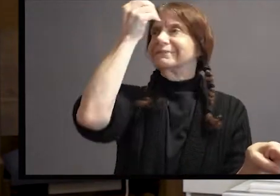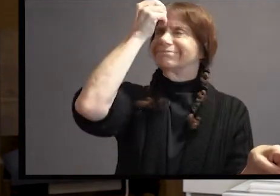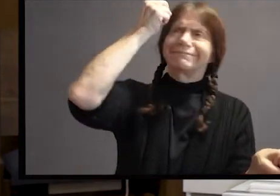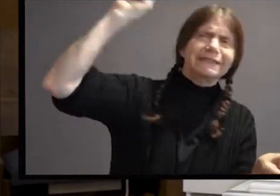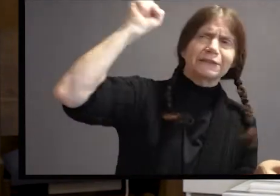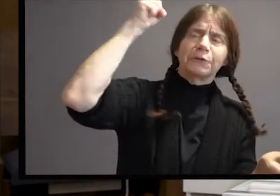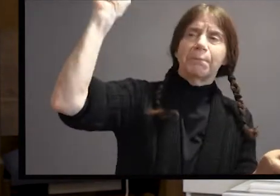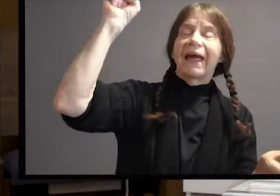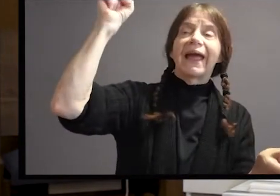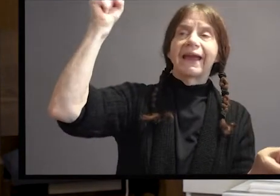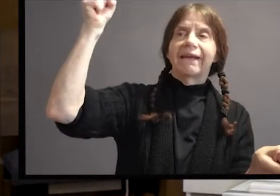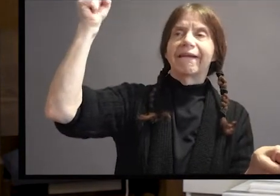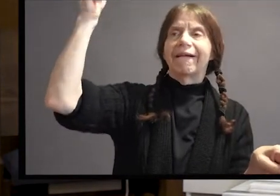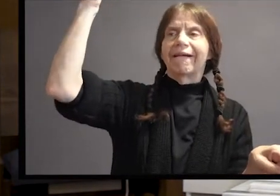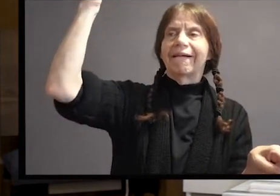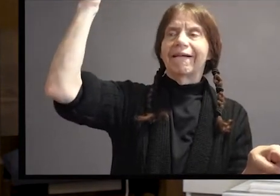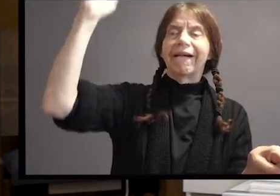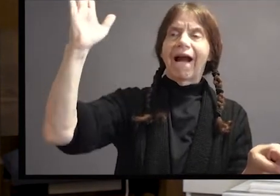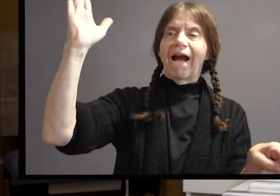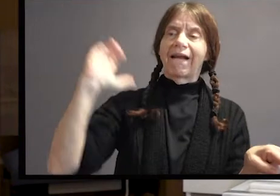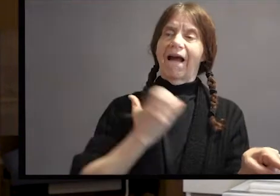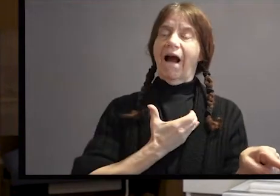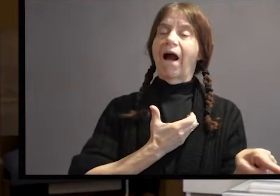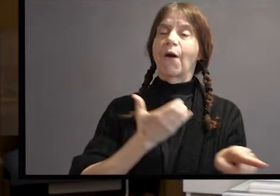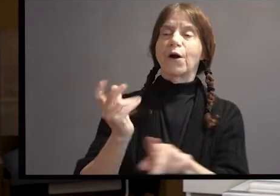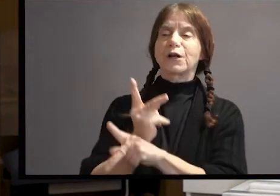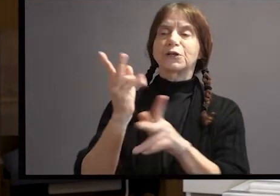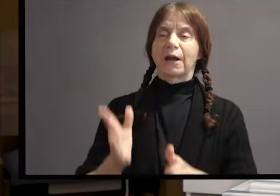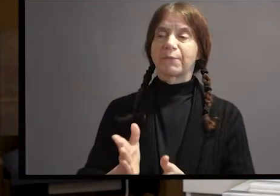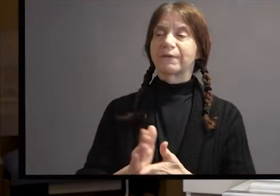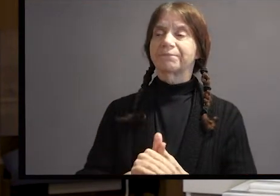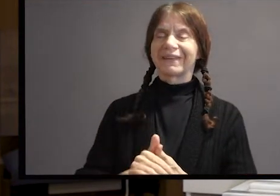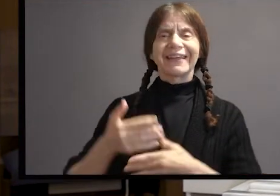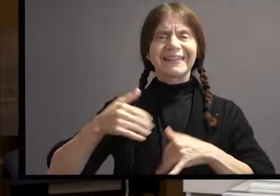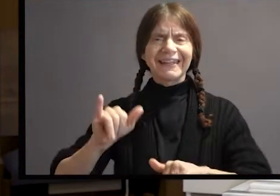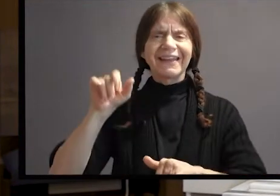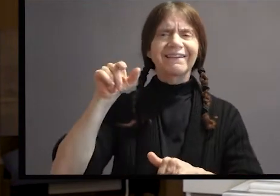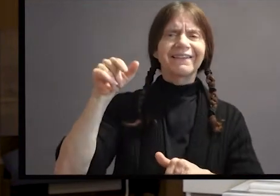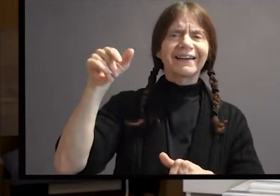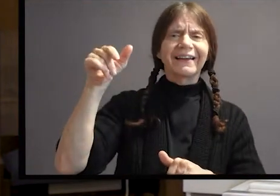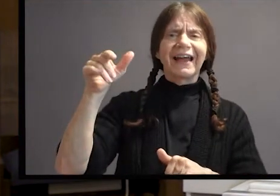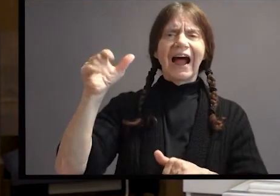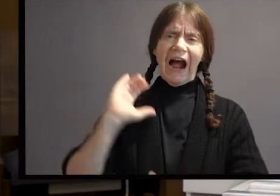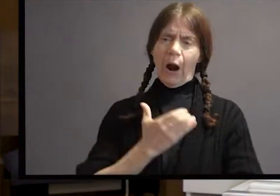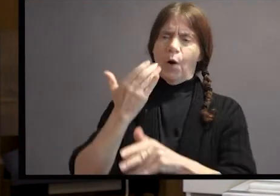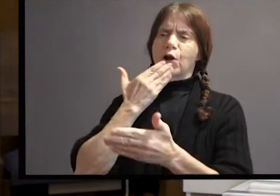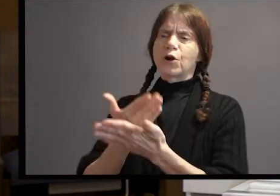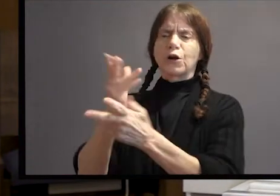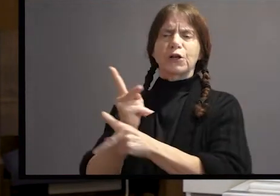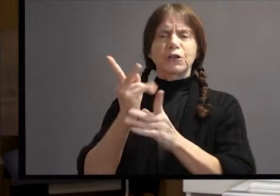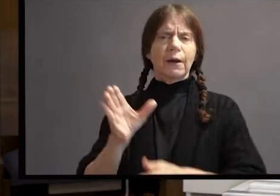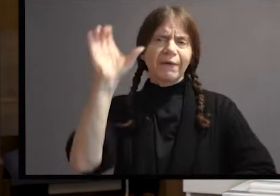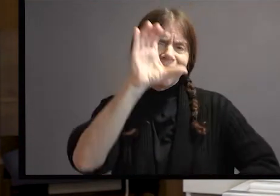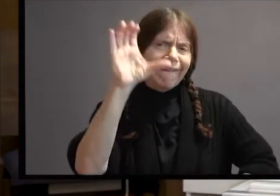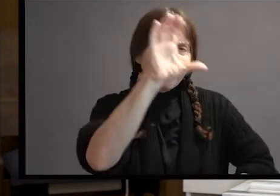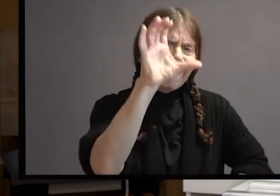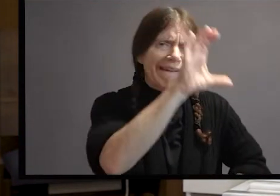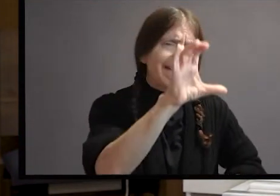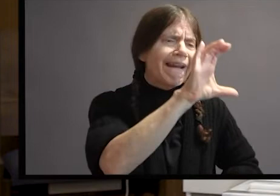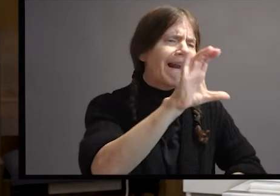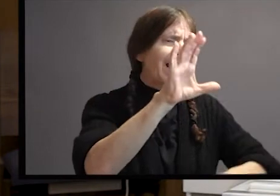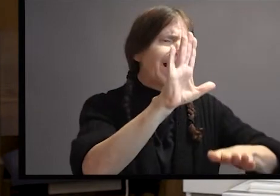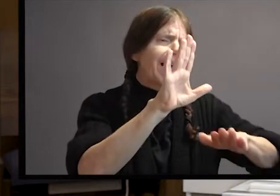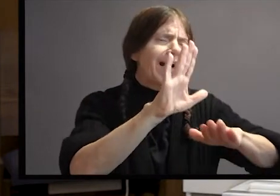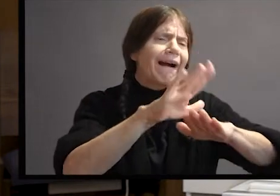the voice of our shepherd, he continues to seek after us. He calls out